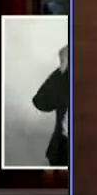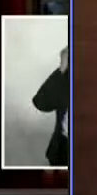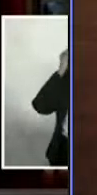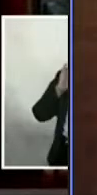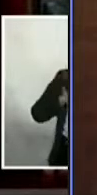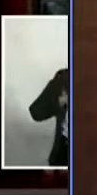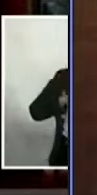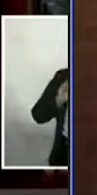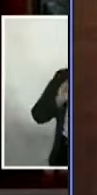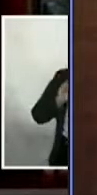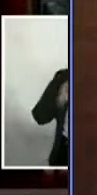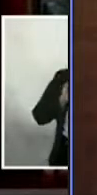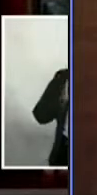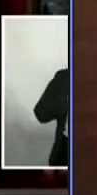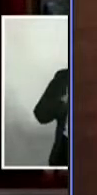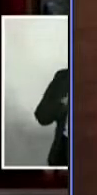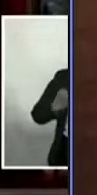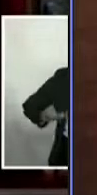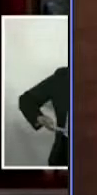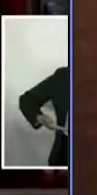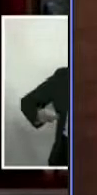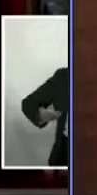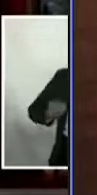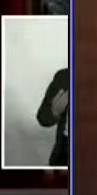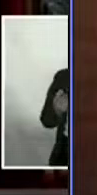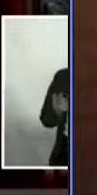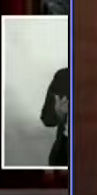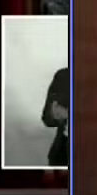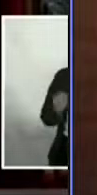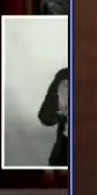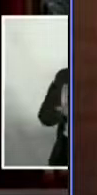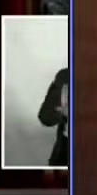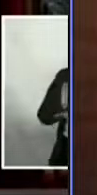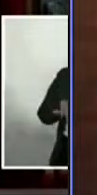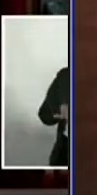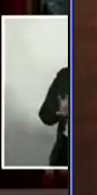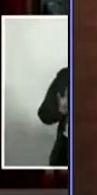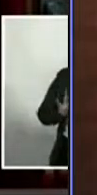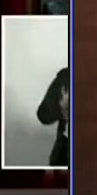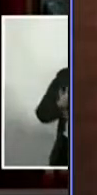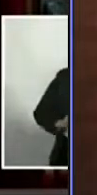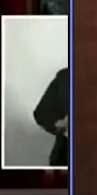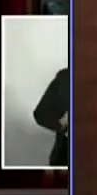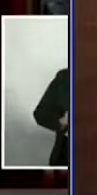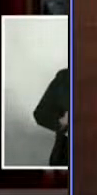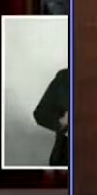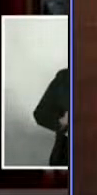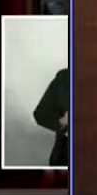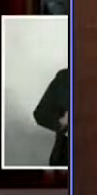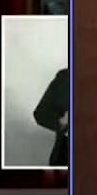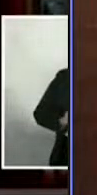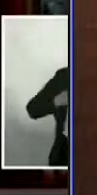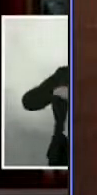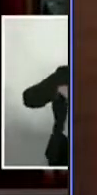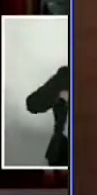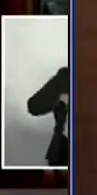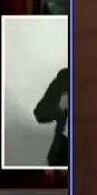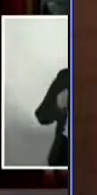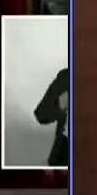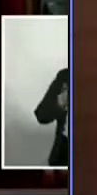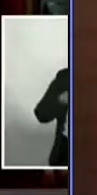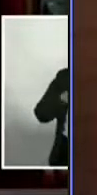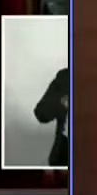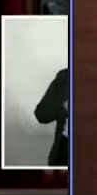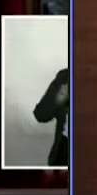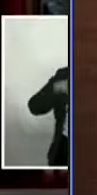a decentralized model for more than 10 years. Our sub-programs under Program 7 include policy coordination and